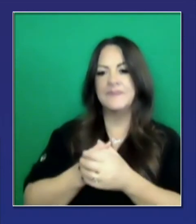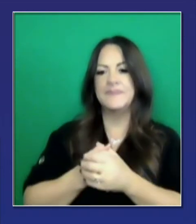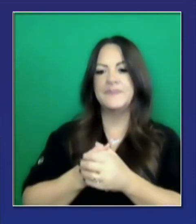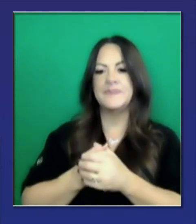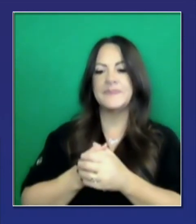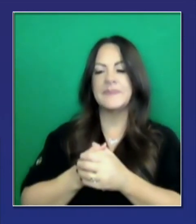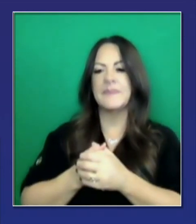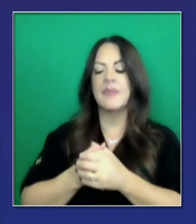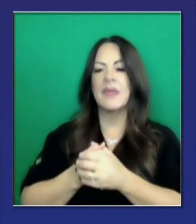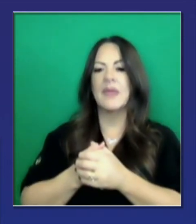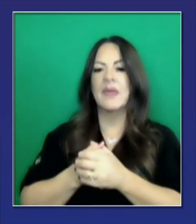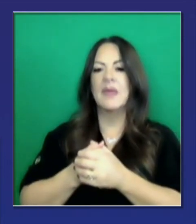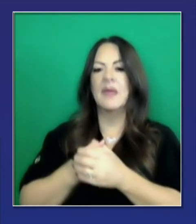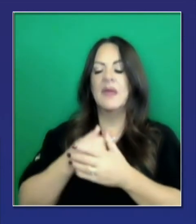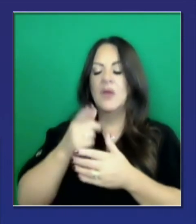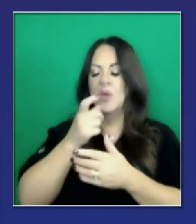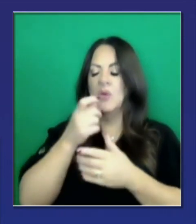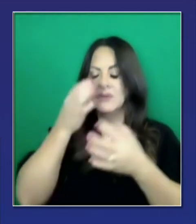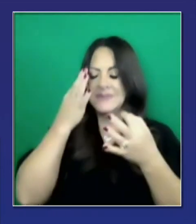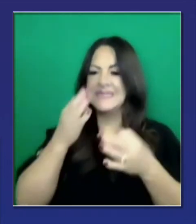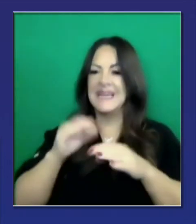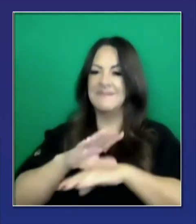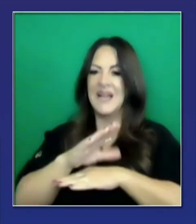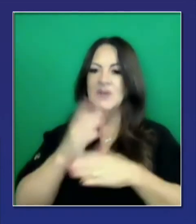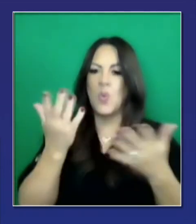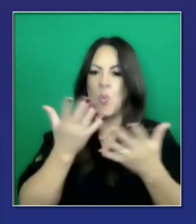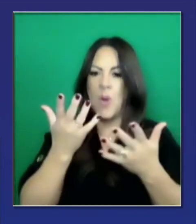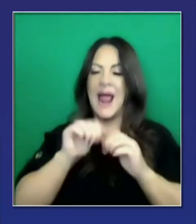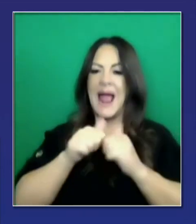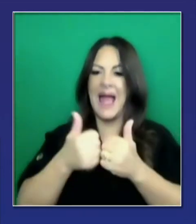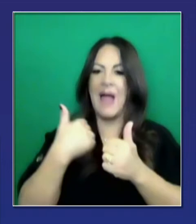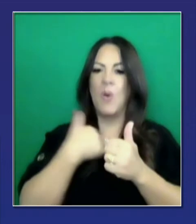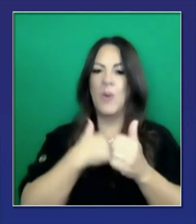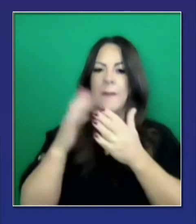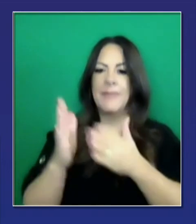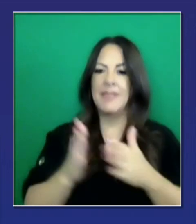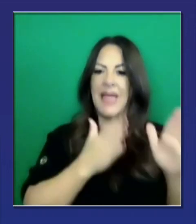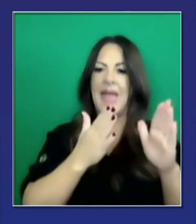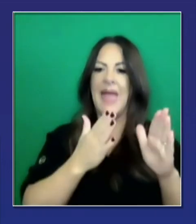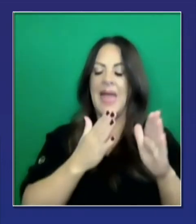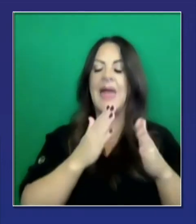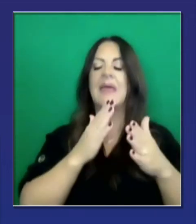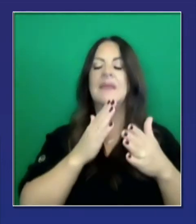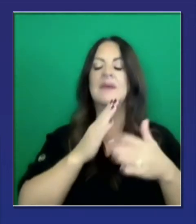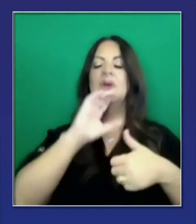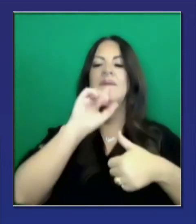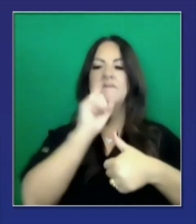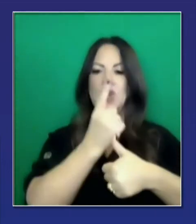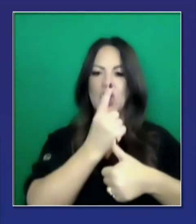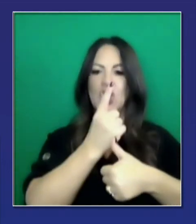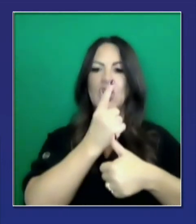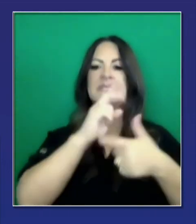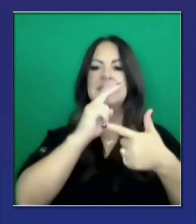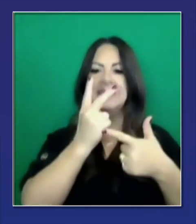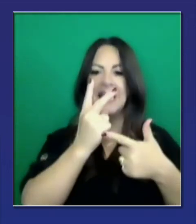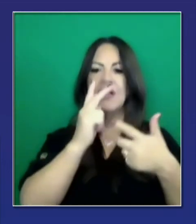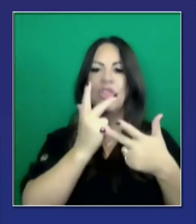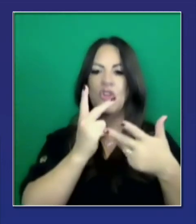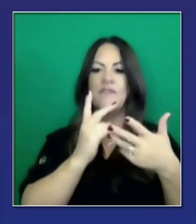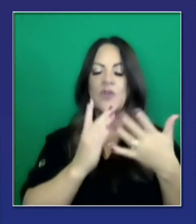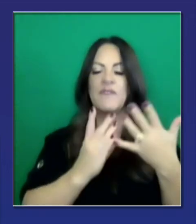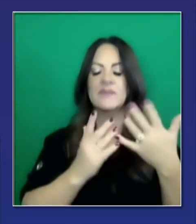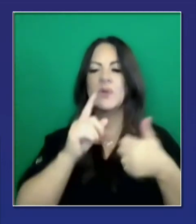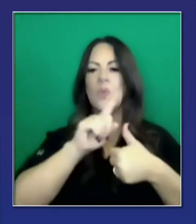value proposition that went into the phase 1B guidelines. 75 and over will be the